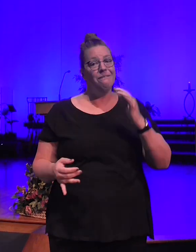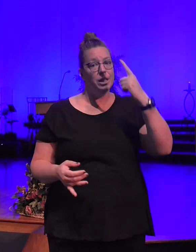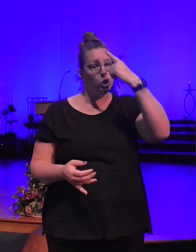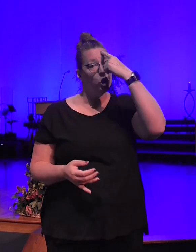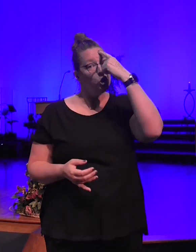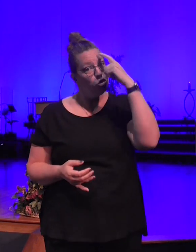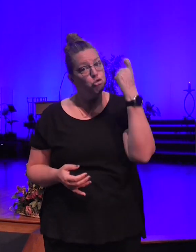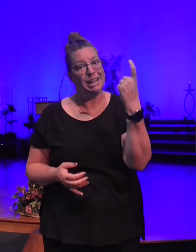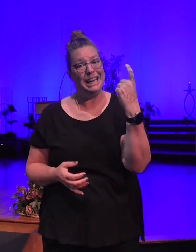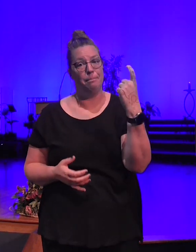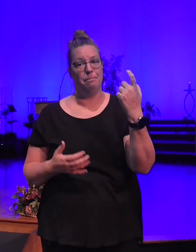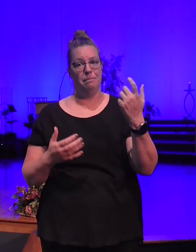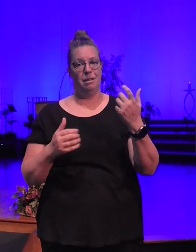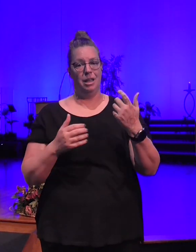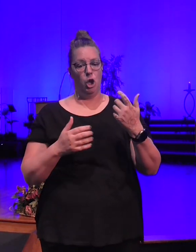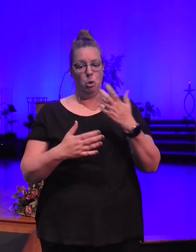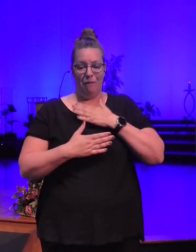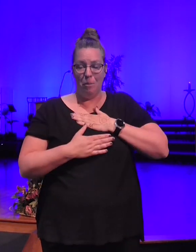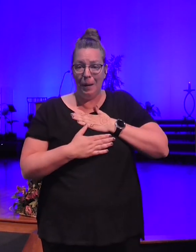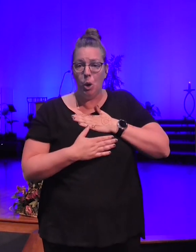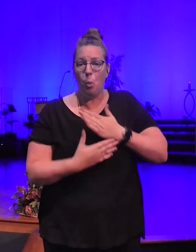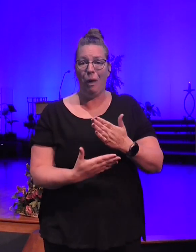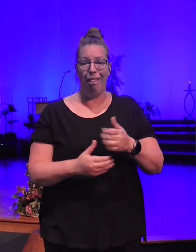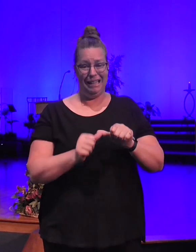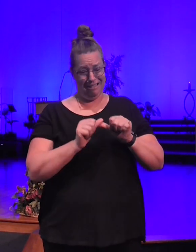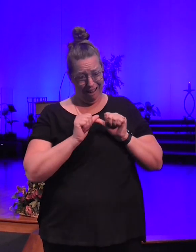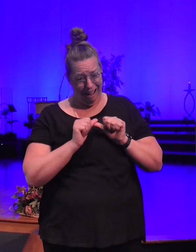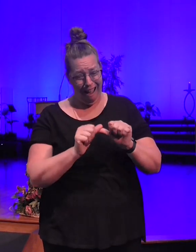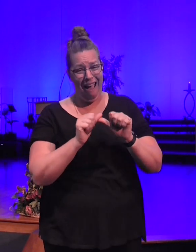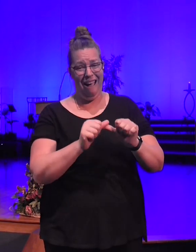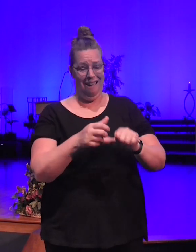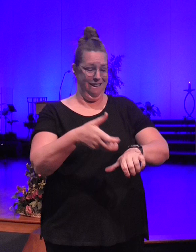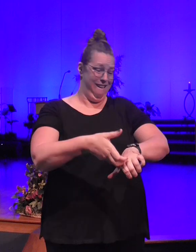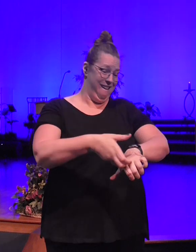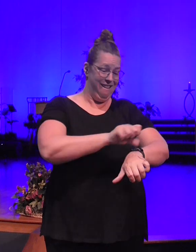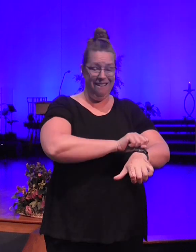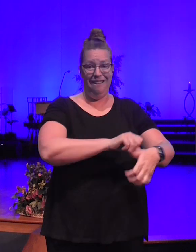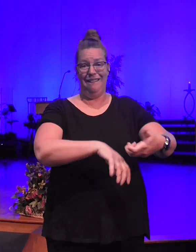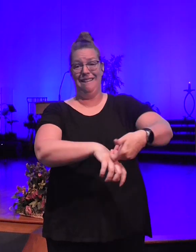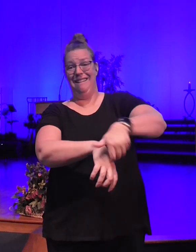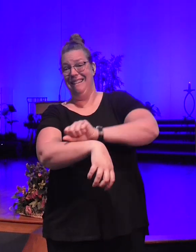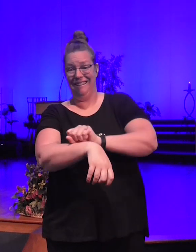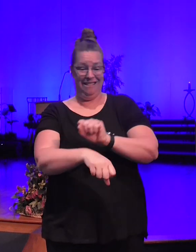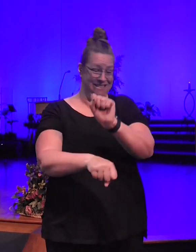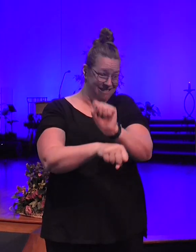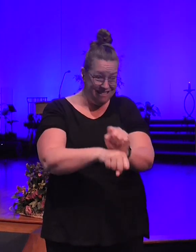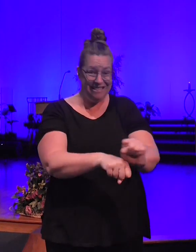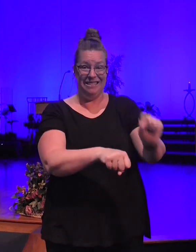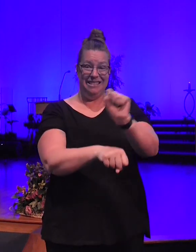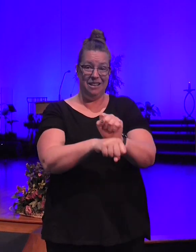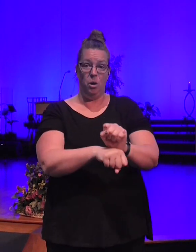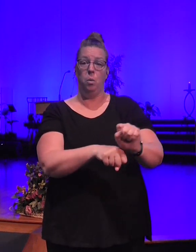dream, then be willing to be tenacious and move towards it, because it can make a difference.